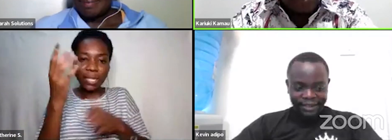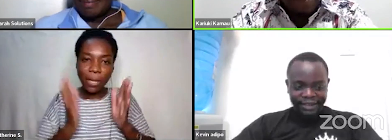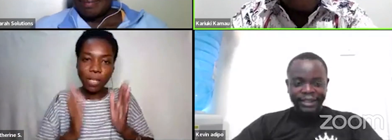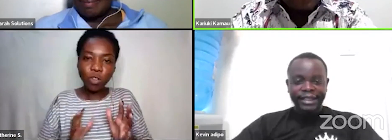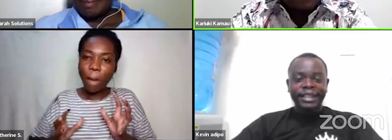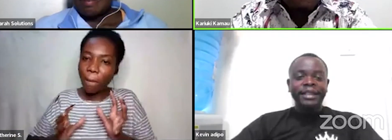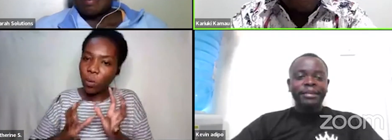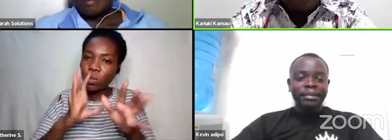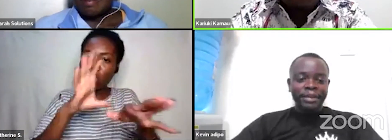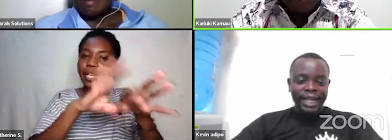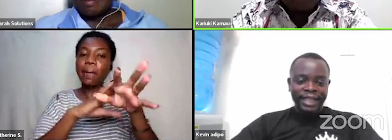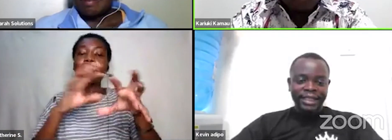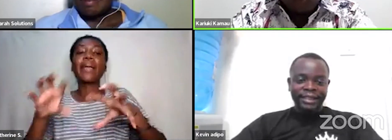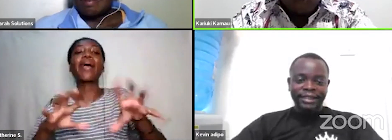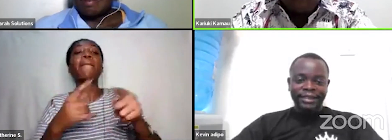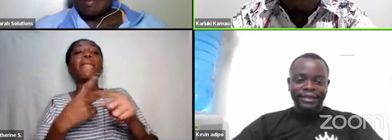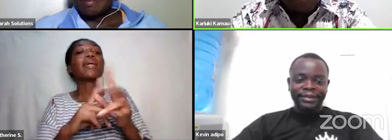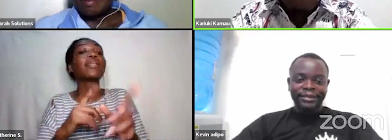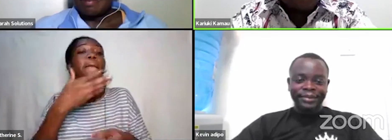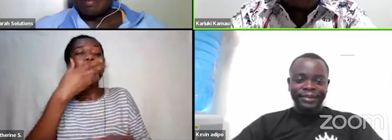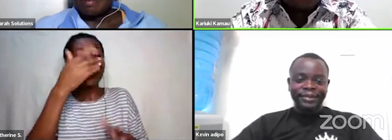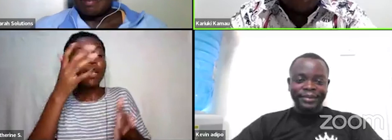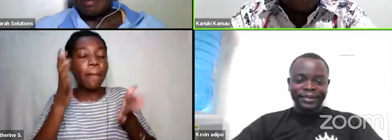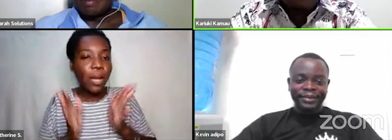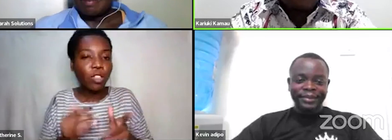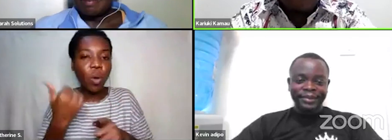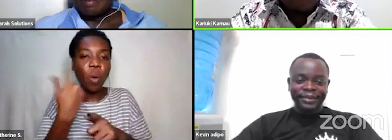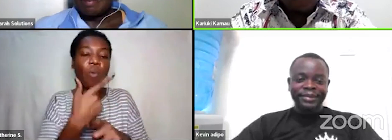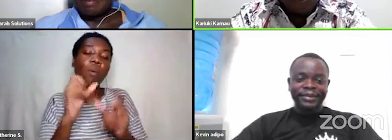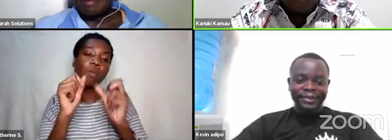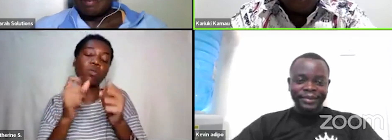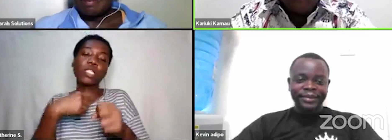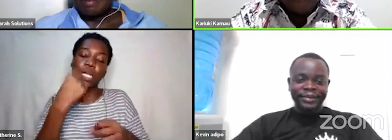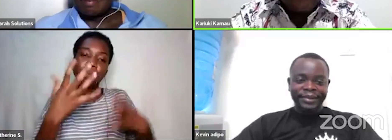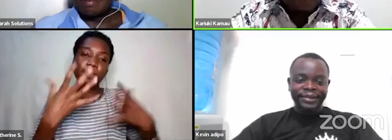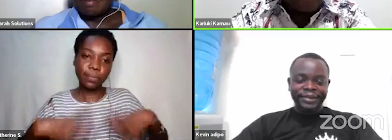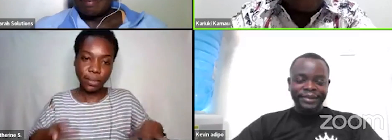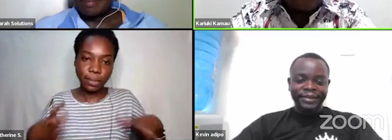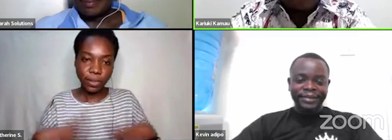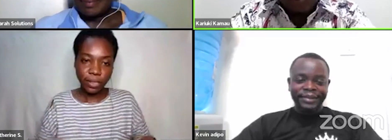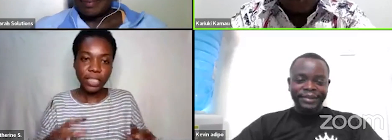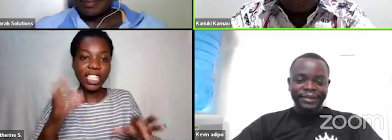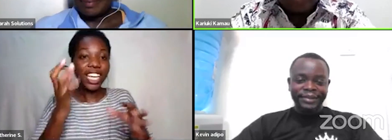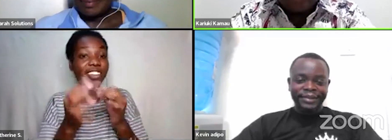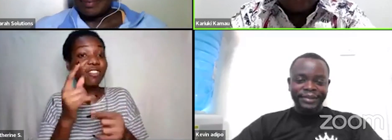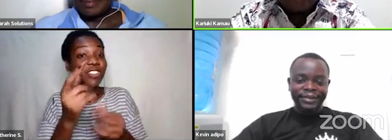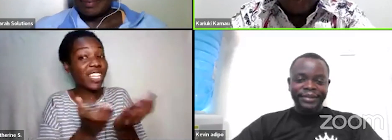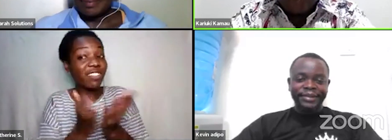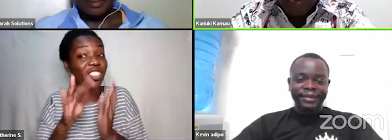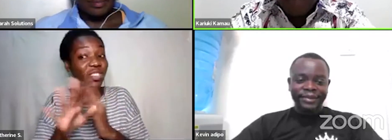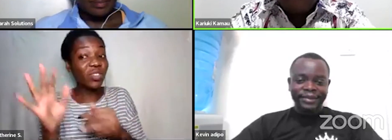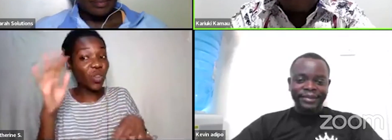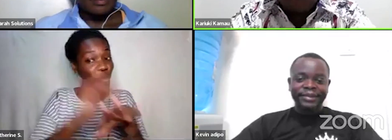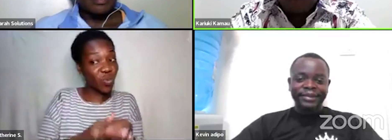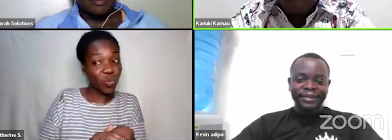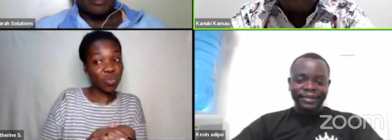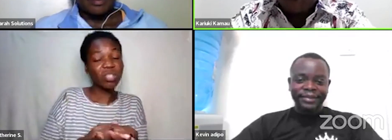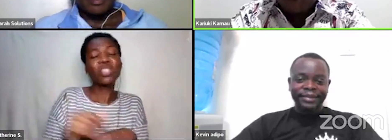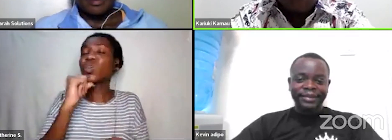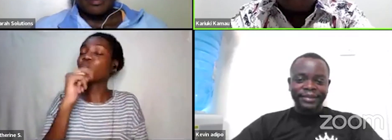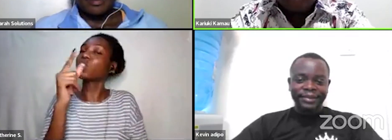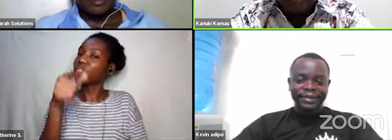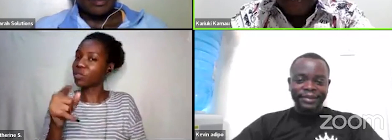market. But the best person who will be able to tell the people whether your services are good, it's not you, are the people who